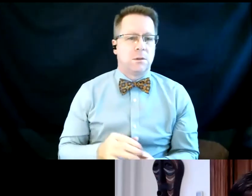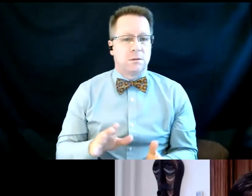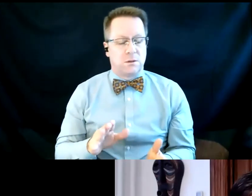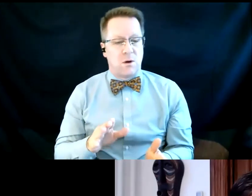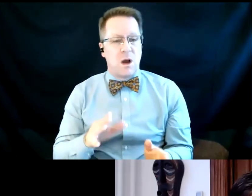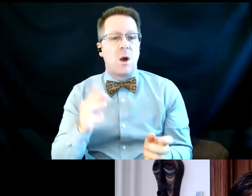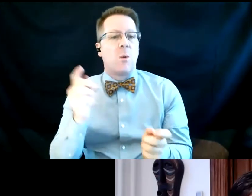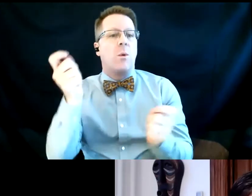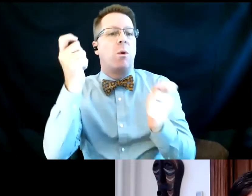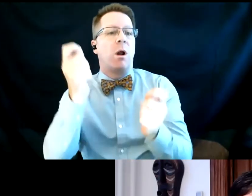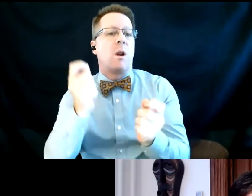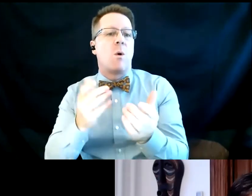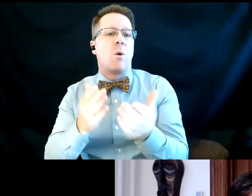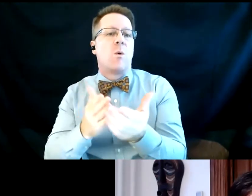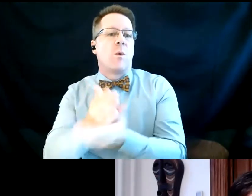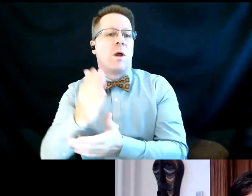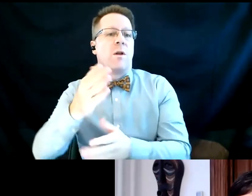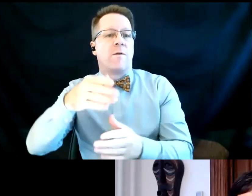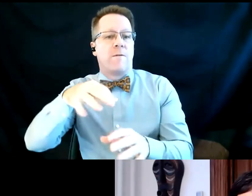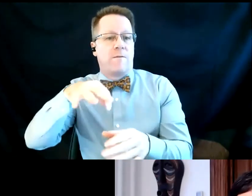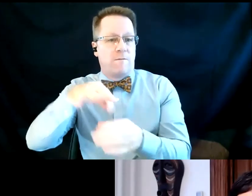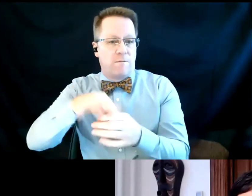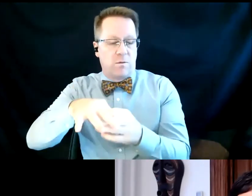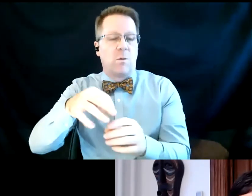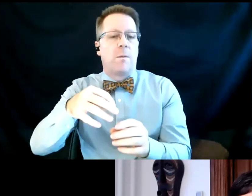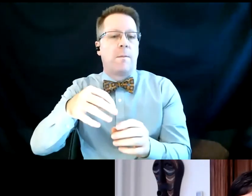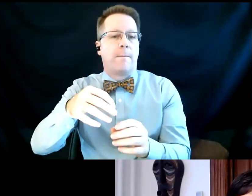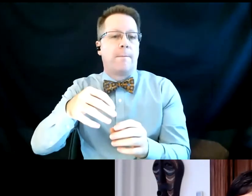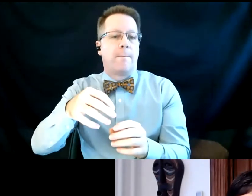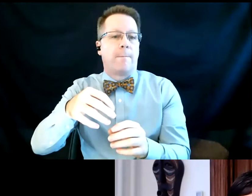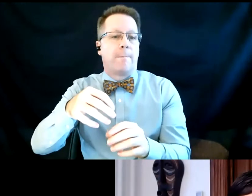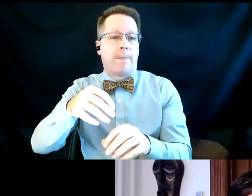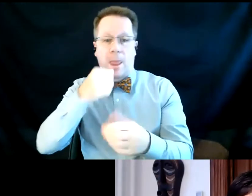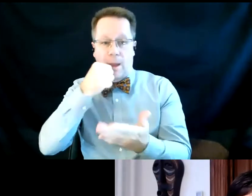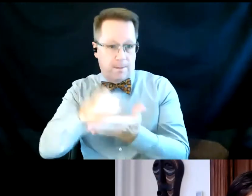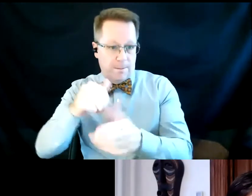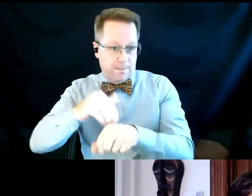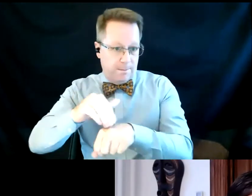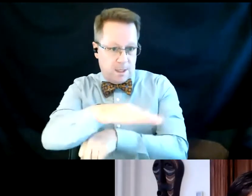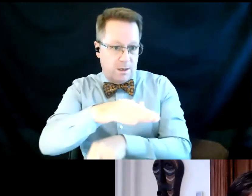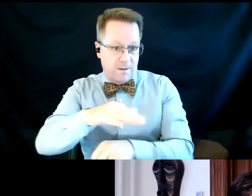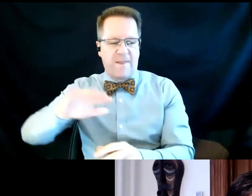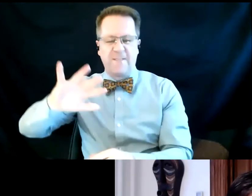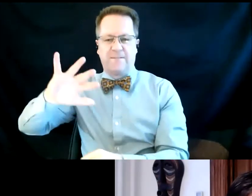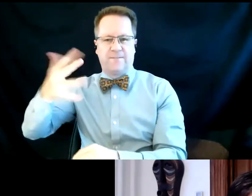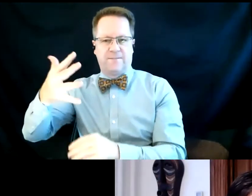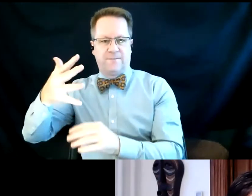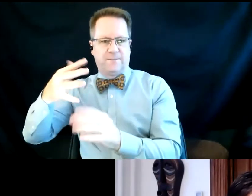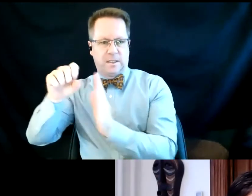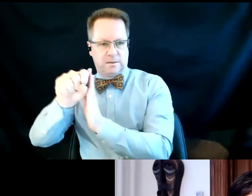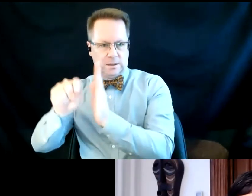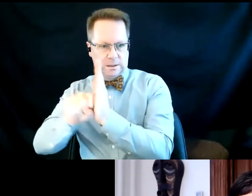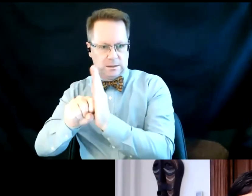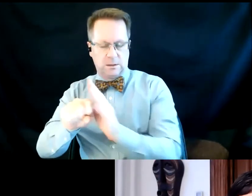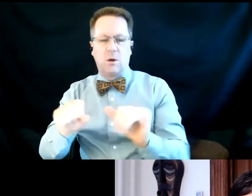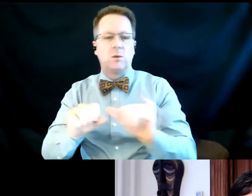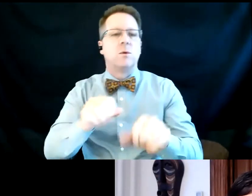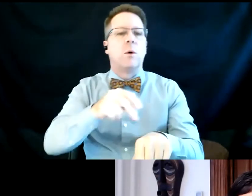all eligible voters in 5 states, and 2 other states plus Puerto Rico, in response to lawsuits by